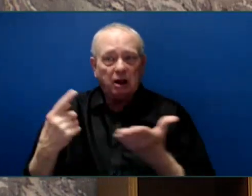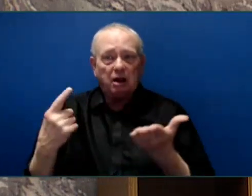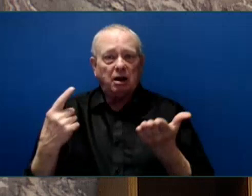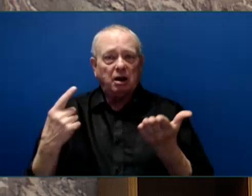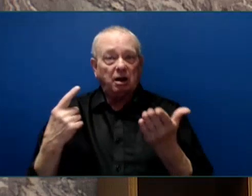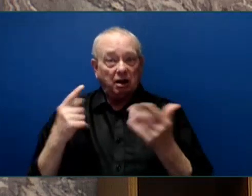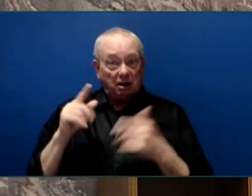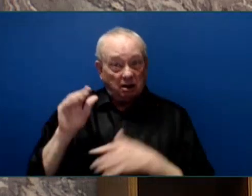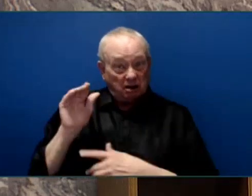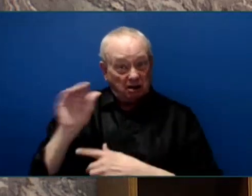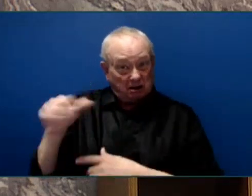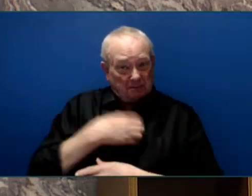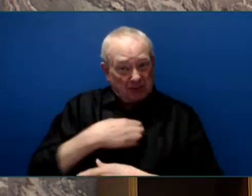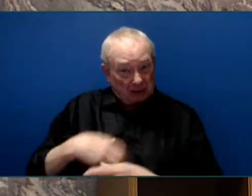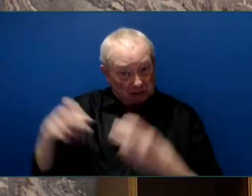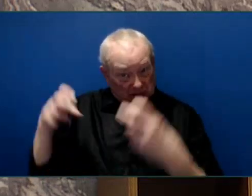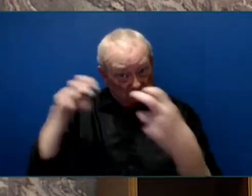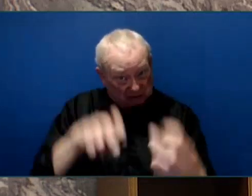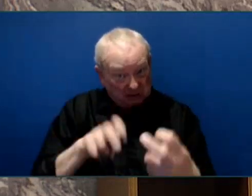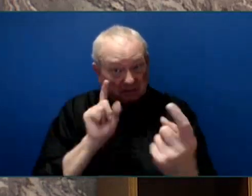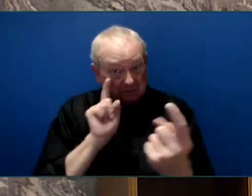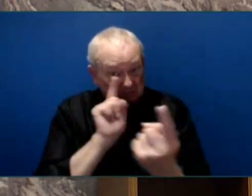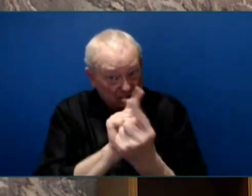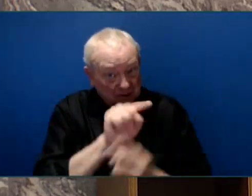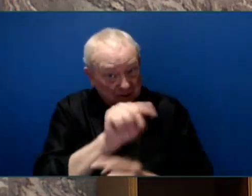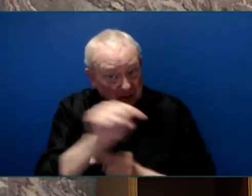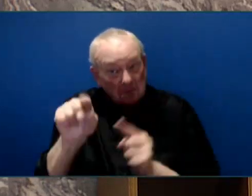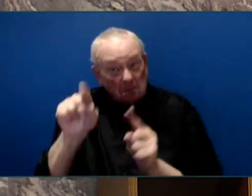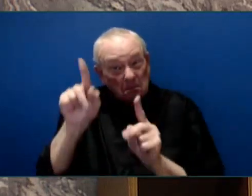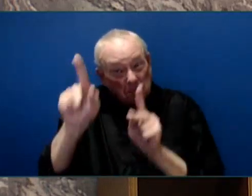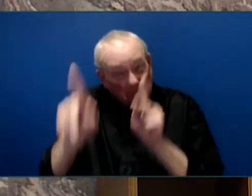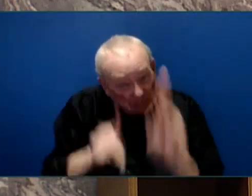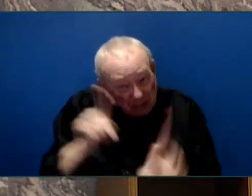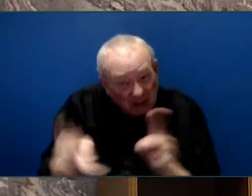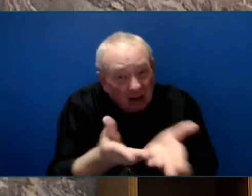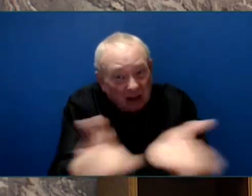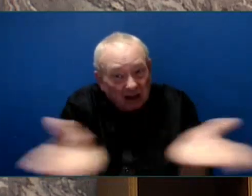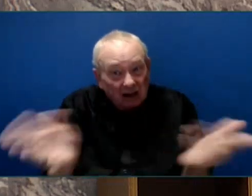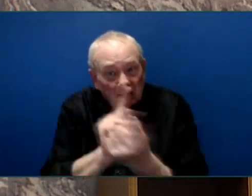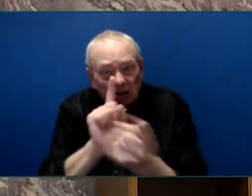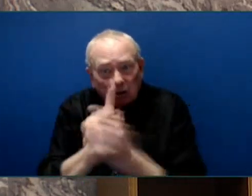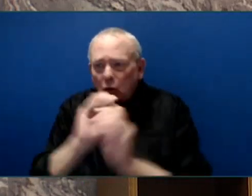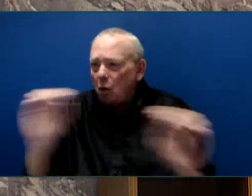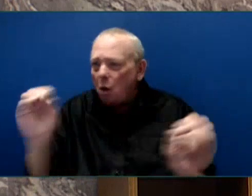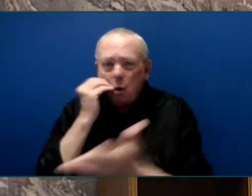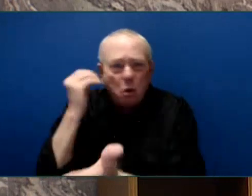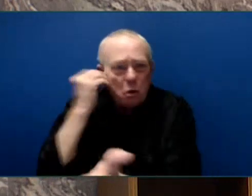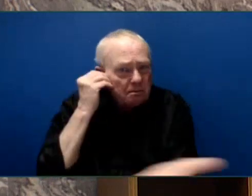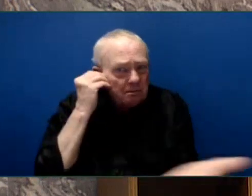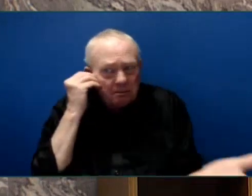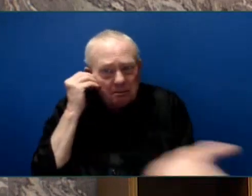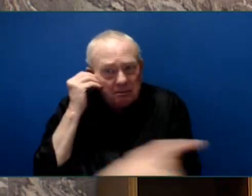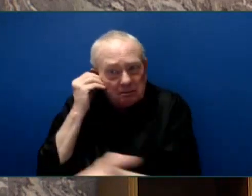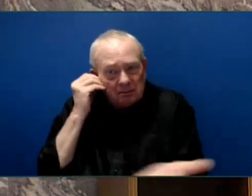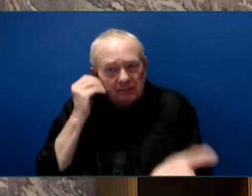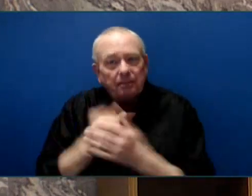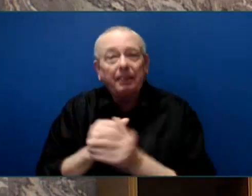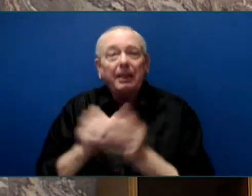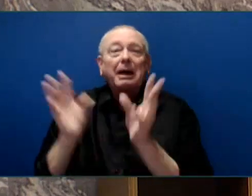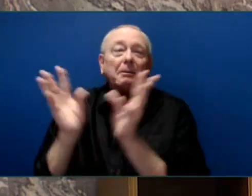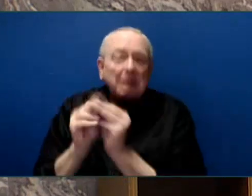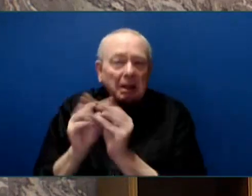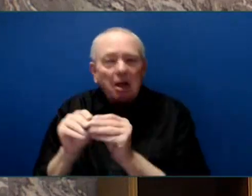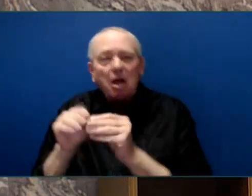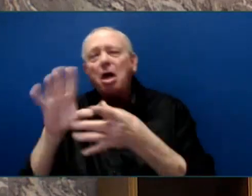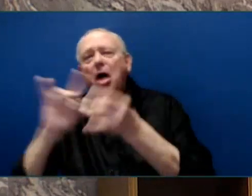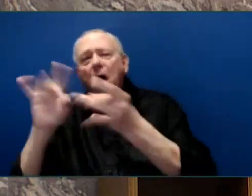residents and actually get this problem solved. No more meetings, no more words, no more hollow announcements. Just